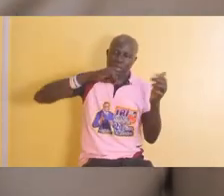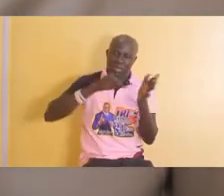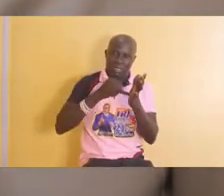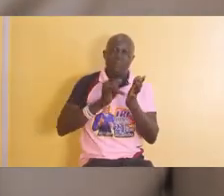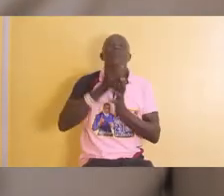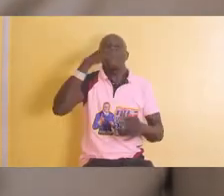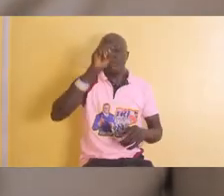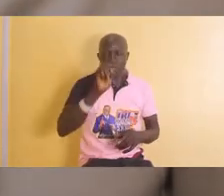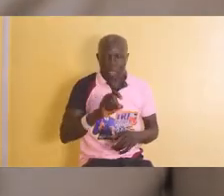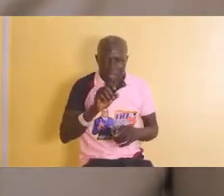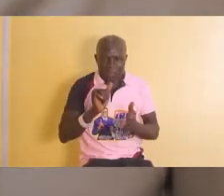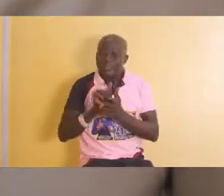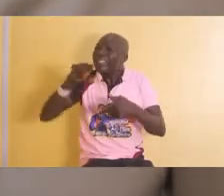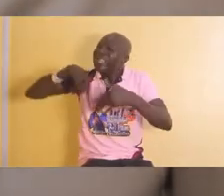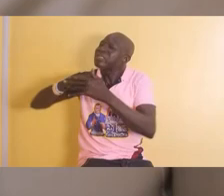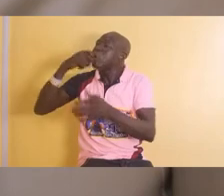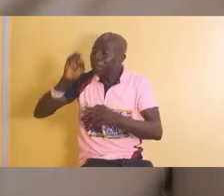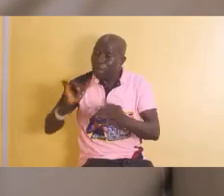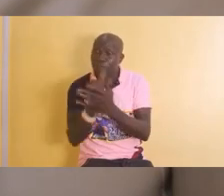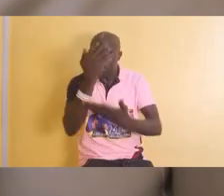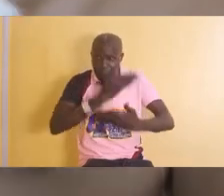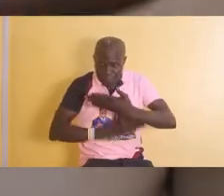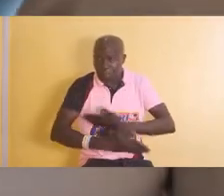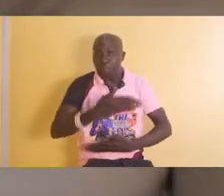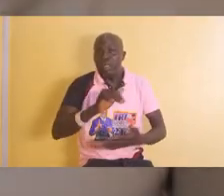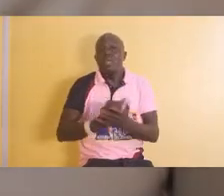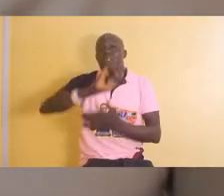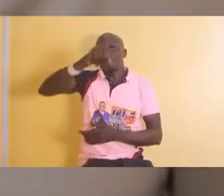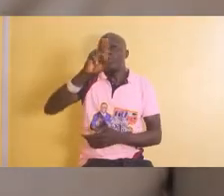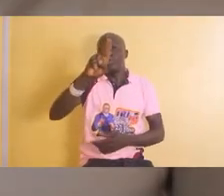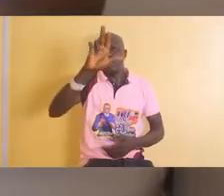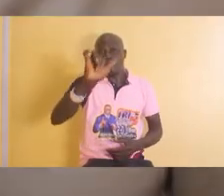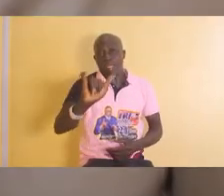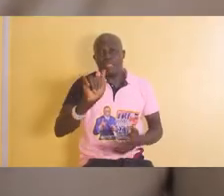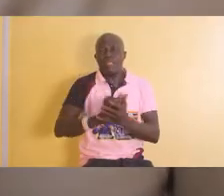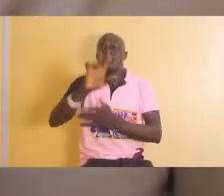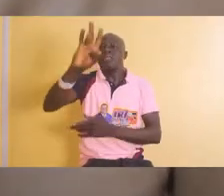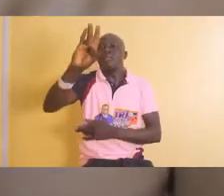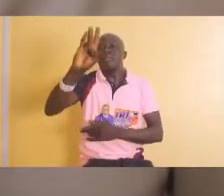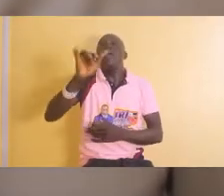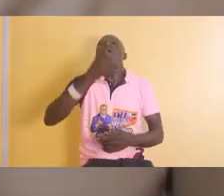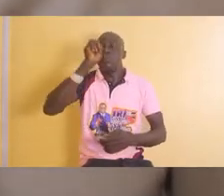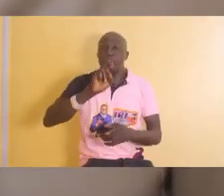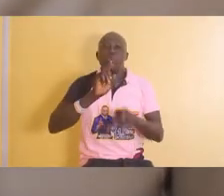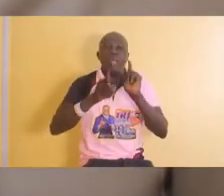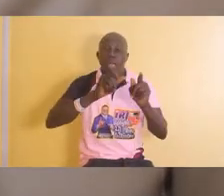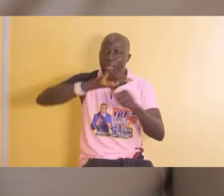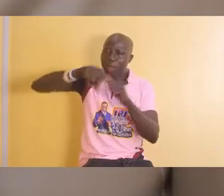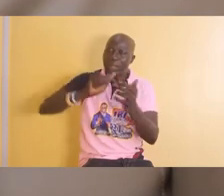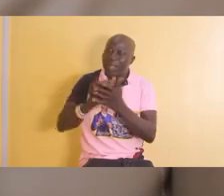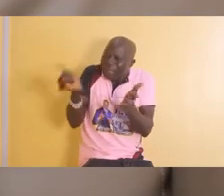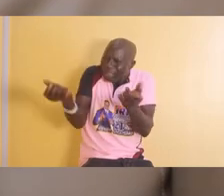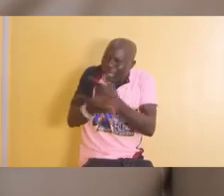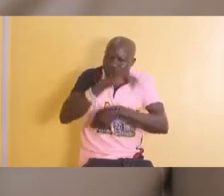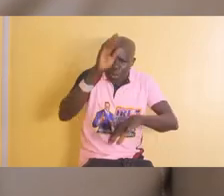wa bua fire is outside to pray tori no ru ni because the fire of the night ni o goro yen se ti wa make a lot of people ni na sama camp wa